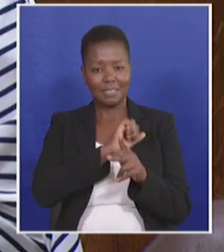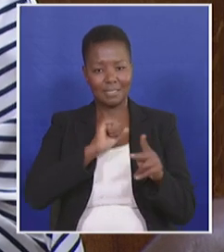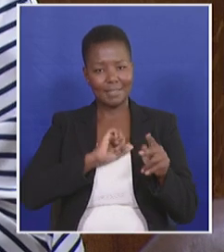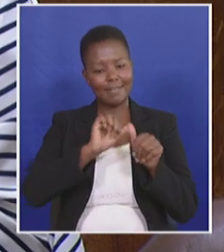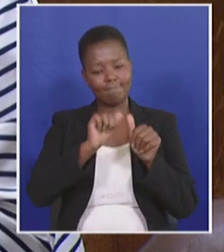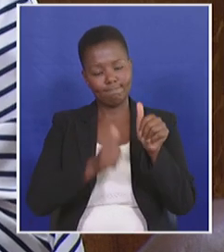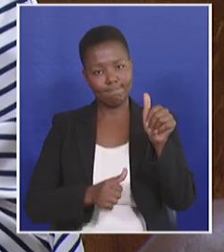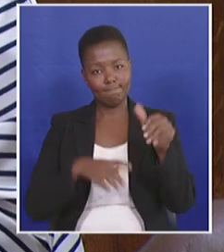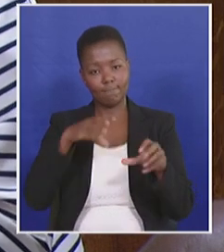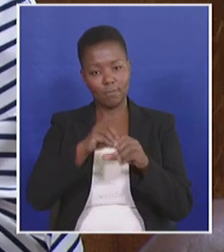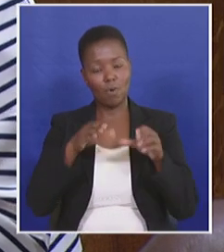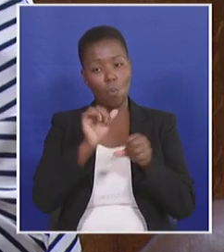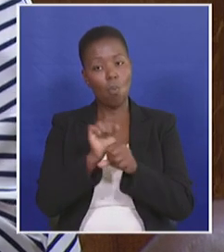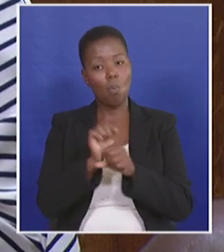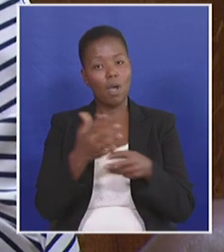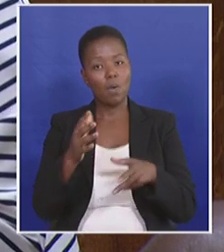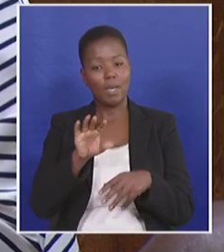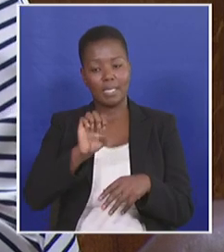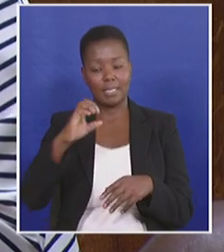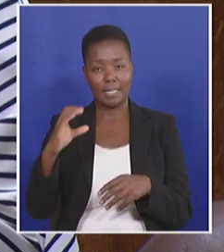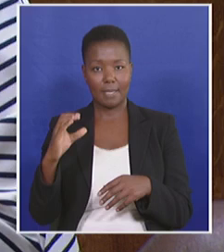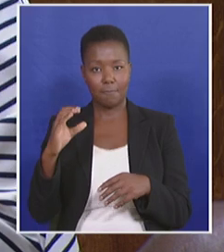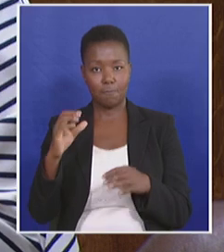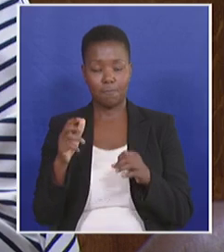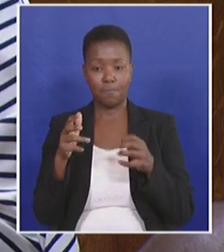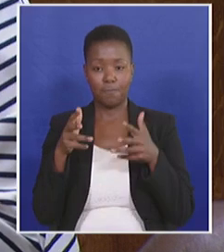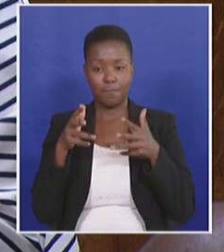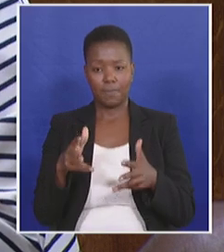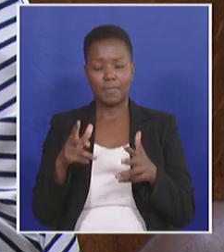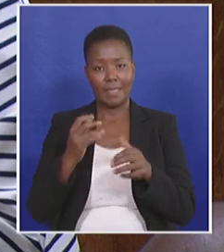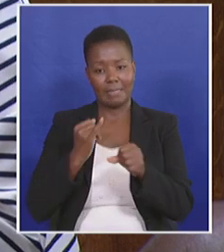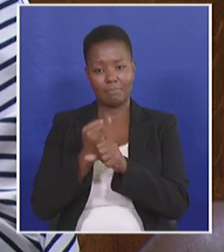team in the Eastern Cape has led to the swift arrest of a